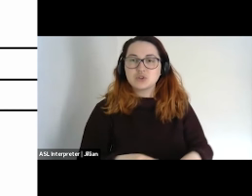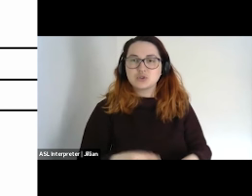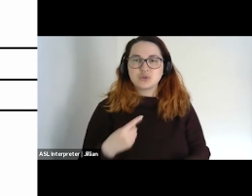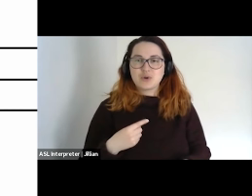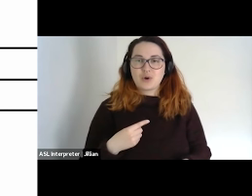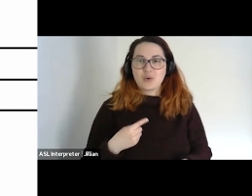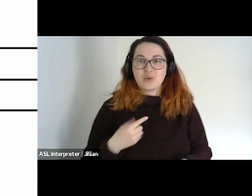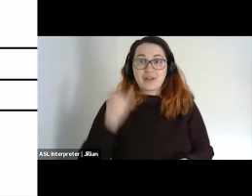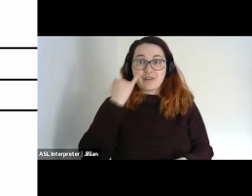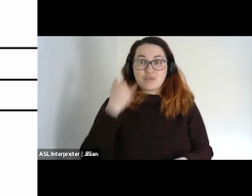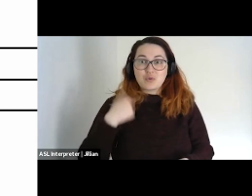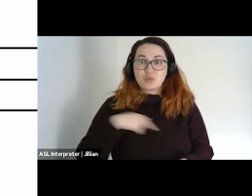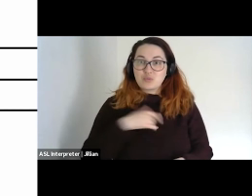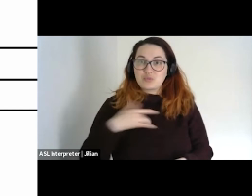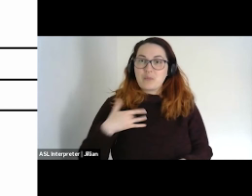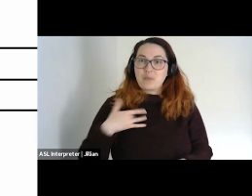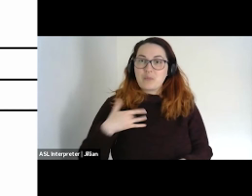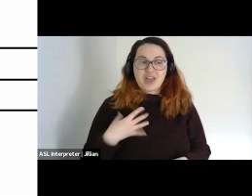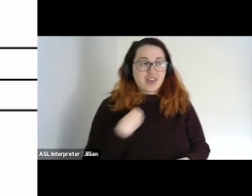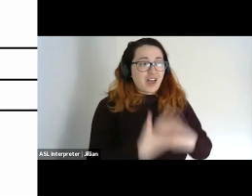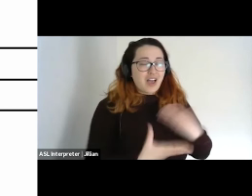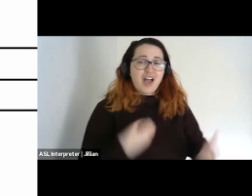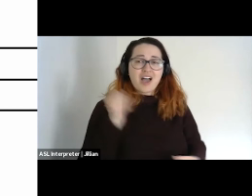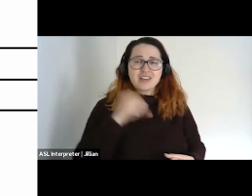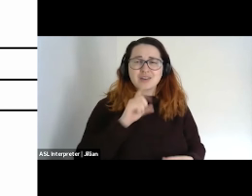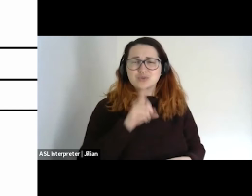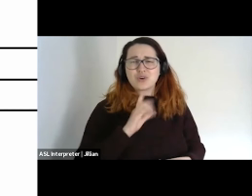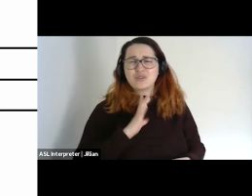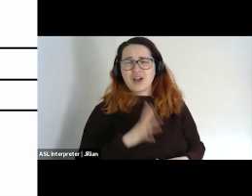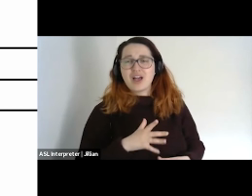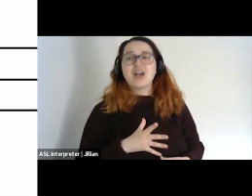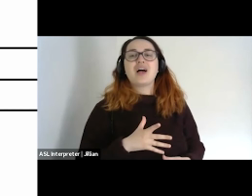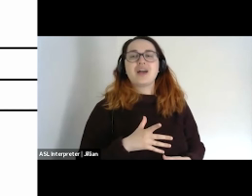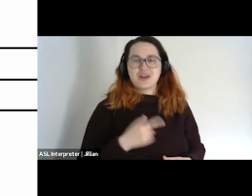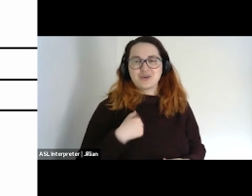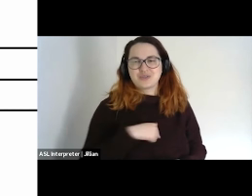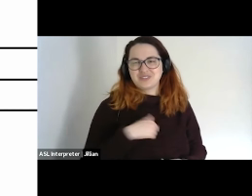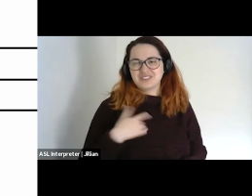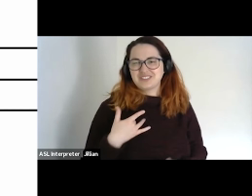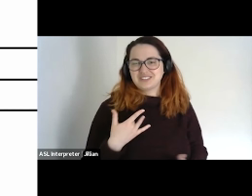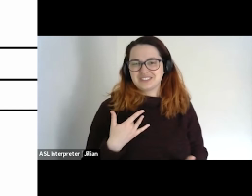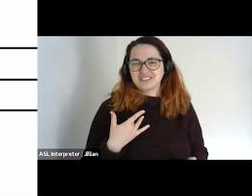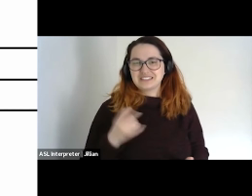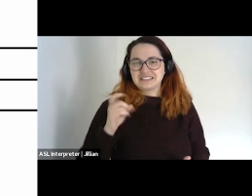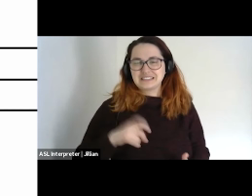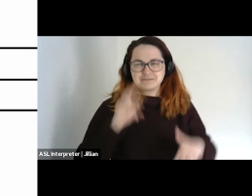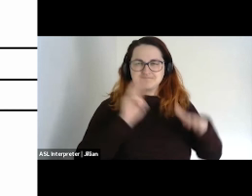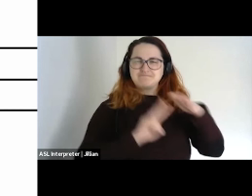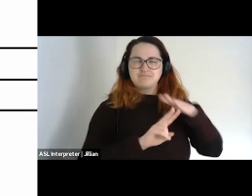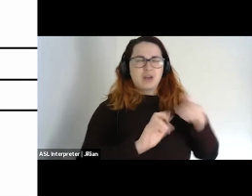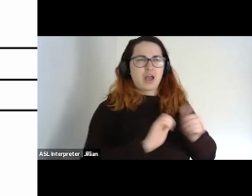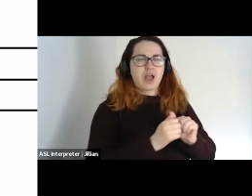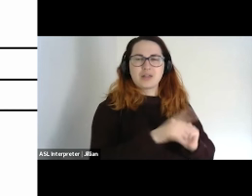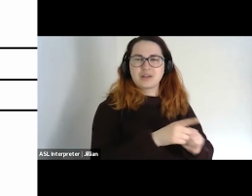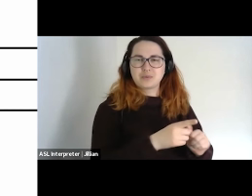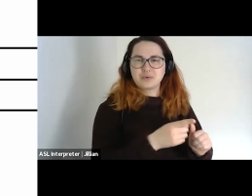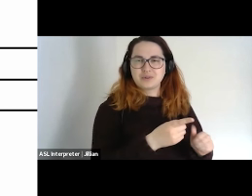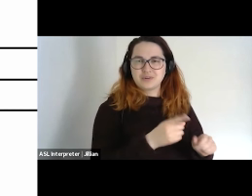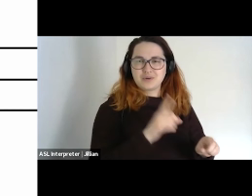might say or how somebody might react. Okay, so maybe you don't want to do something. Maybe you don't want to, I don't